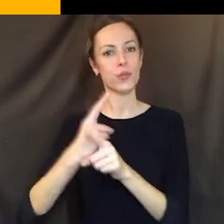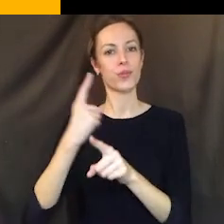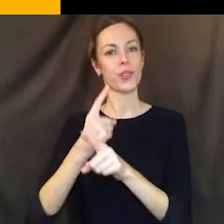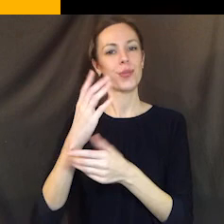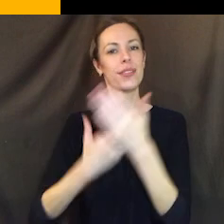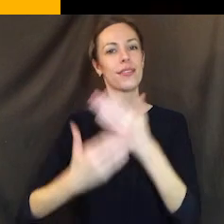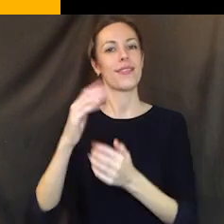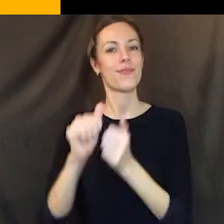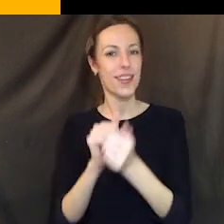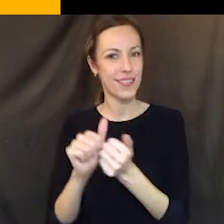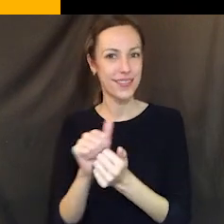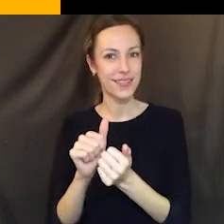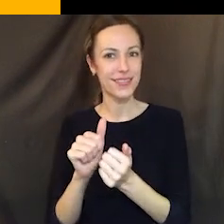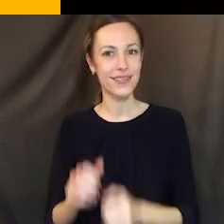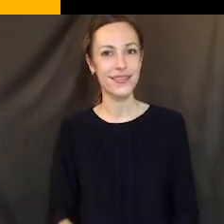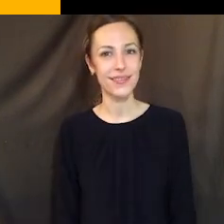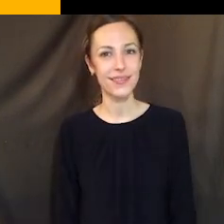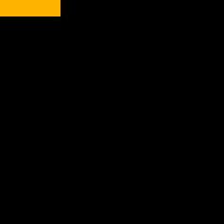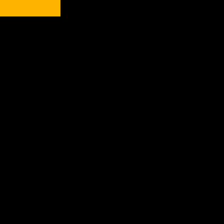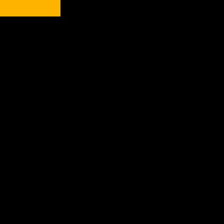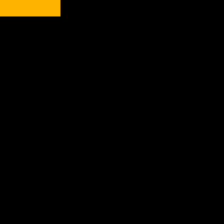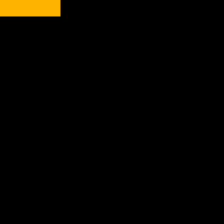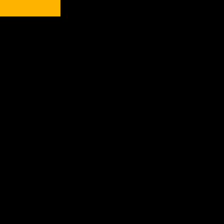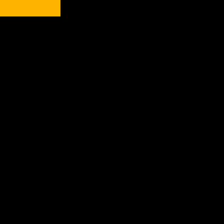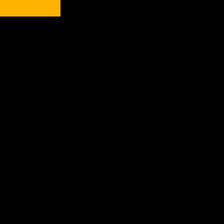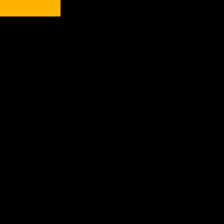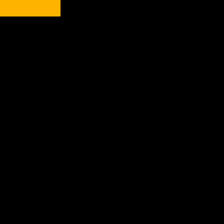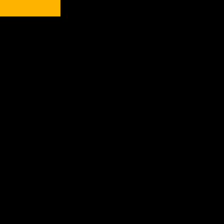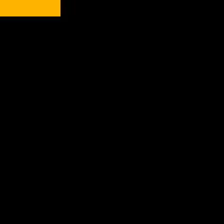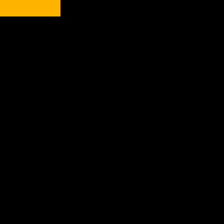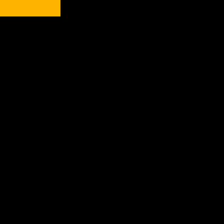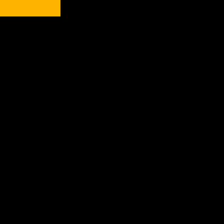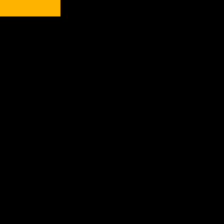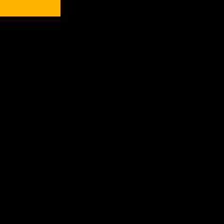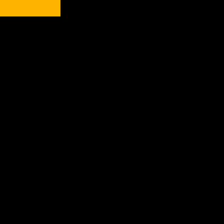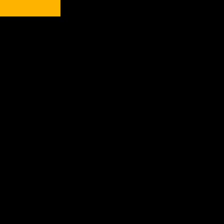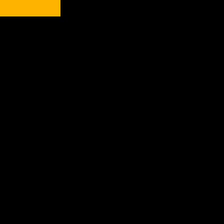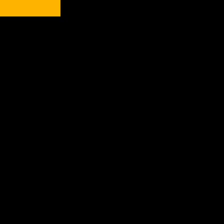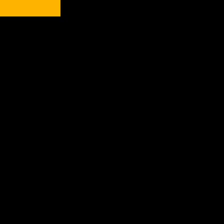Thank you for your attention.